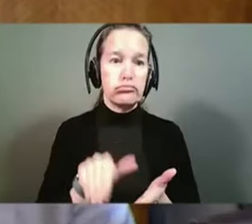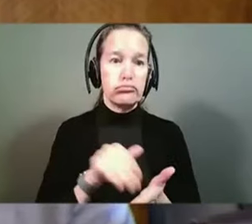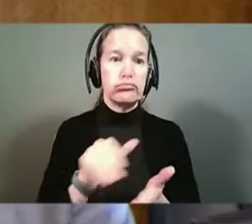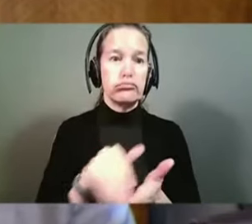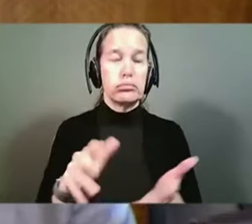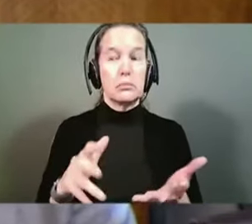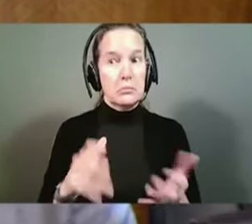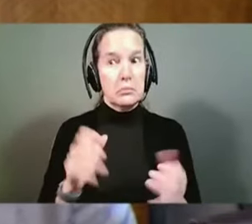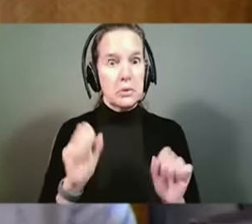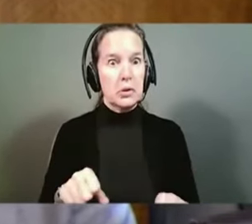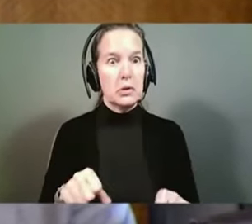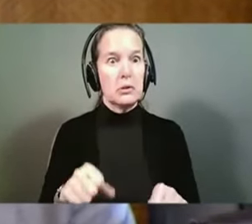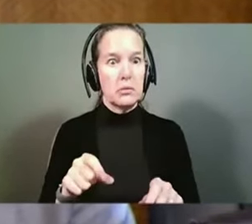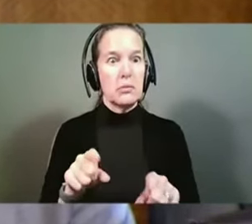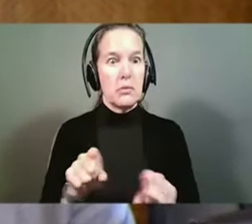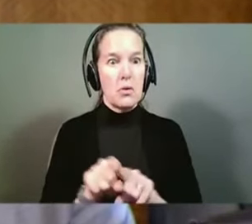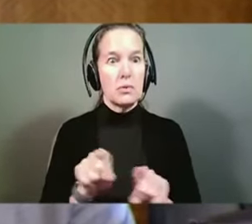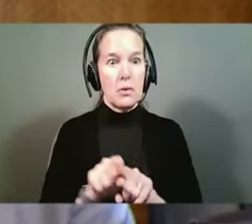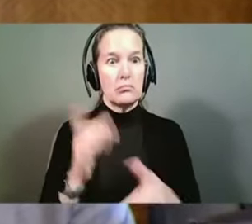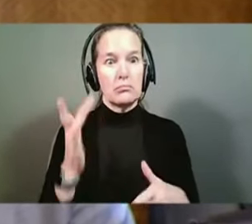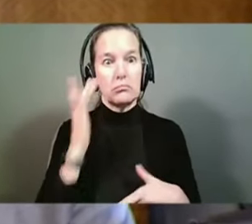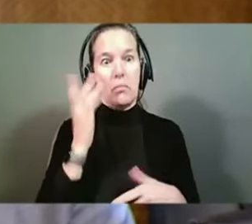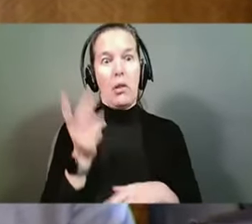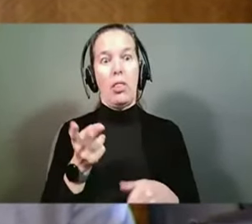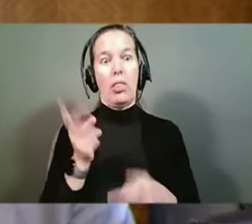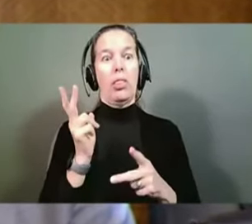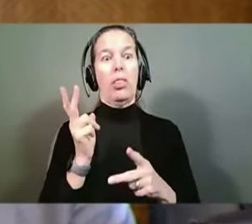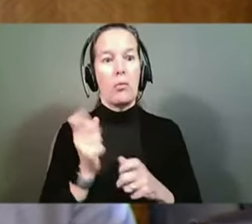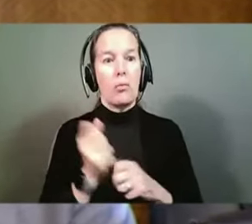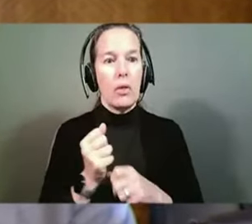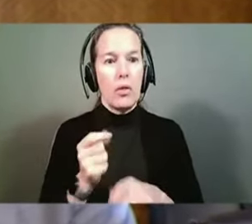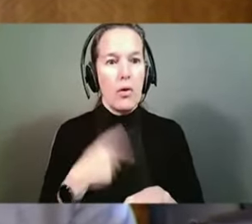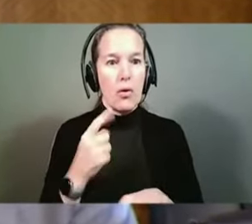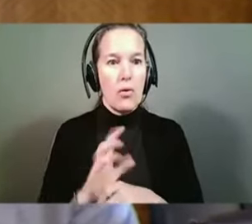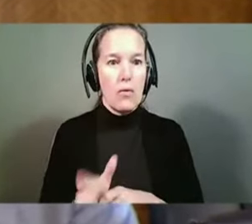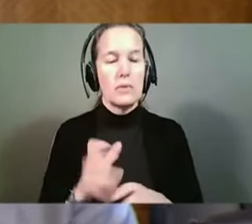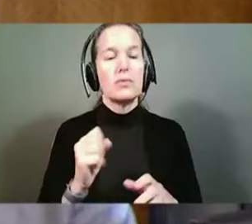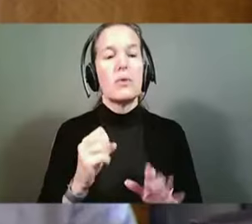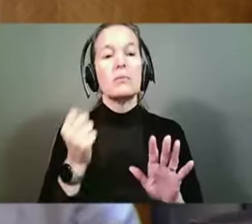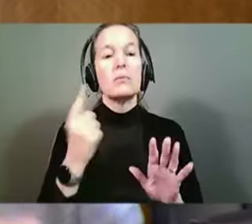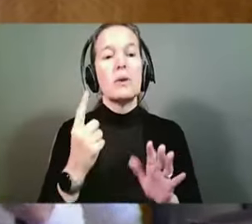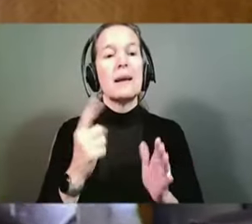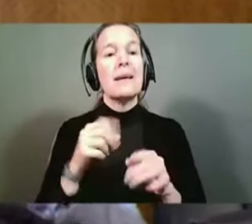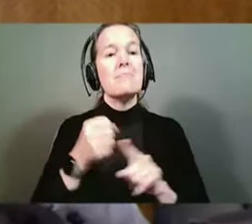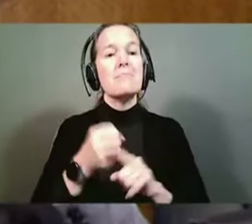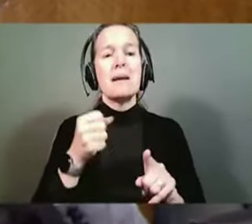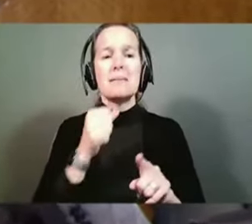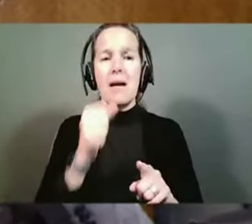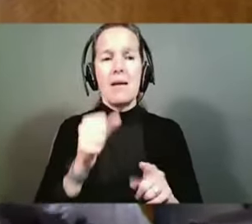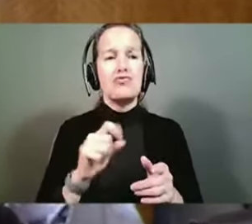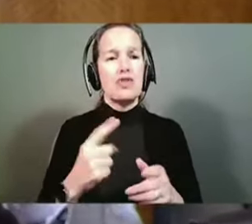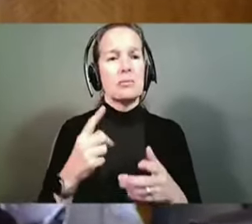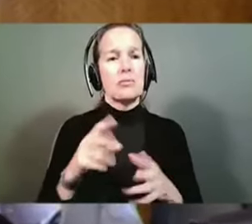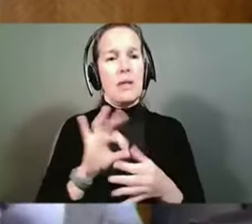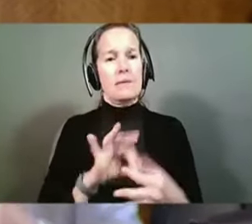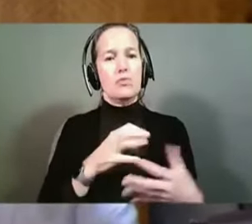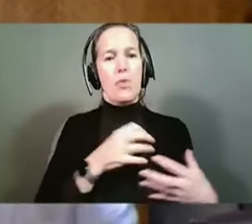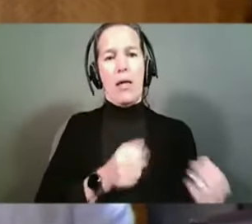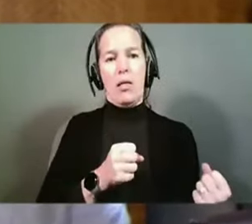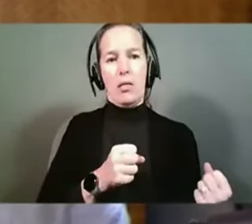and focused attention. Now, let's be clear. The impact of long COVID is not just a health issue. It is an